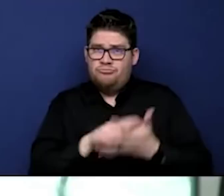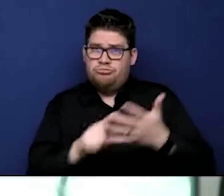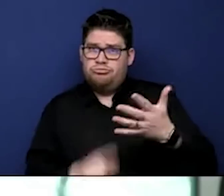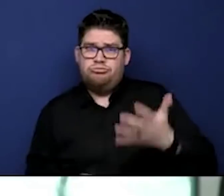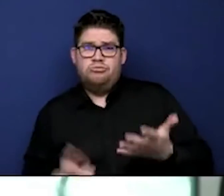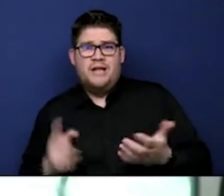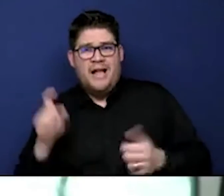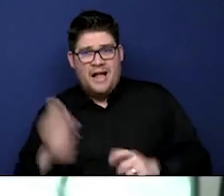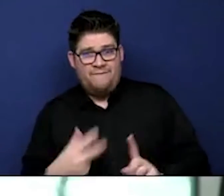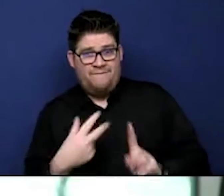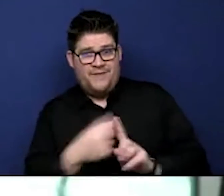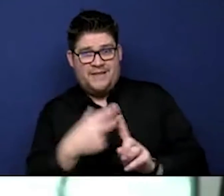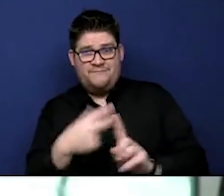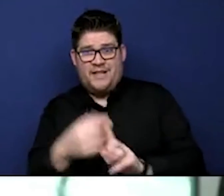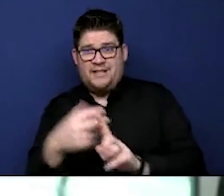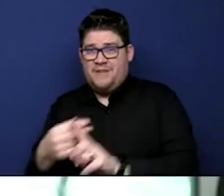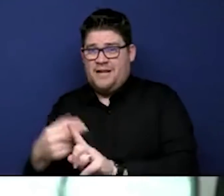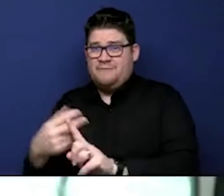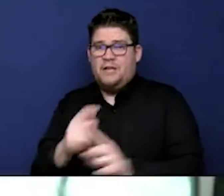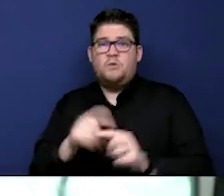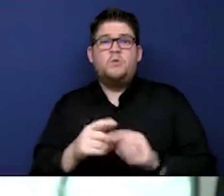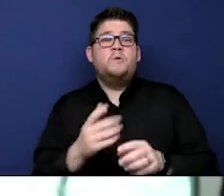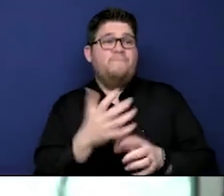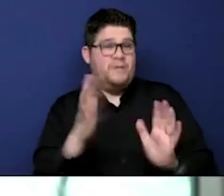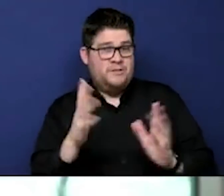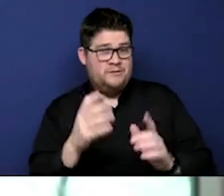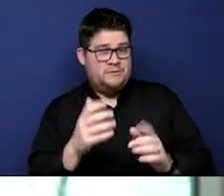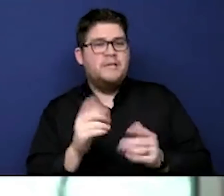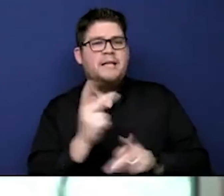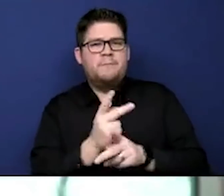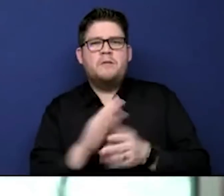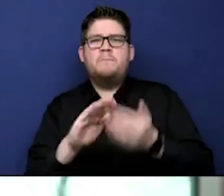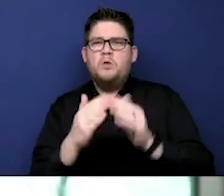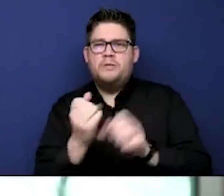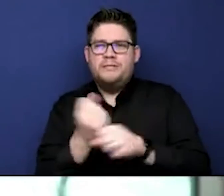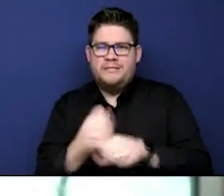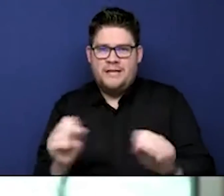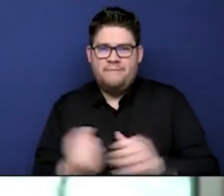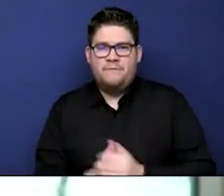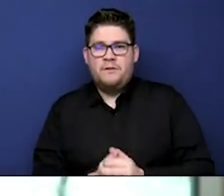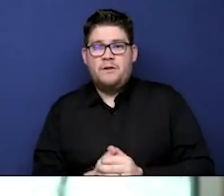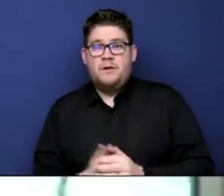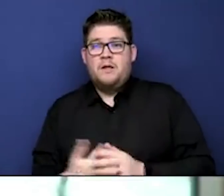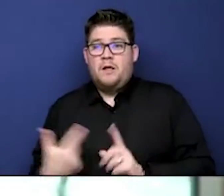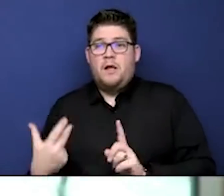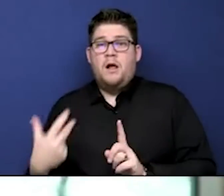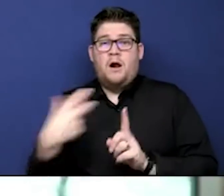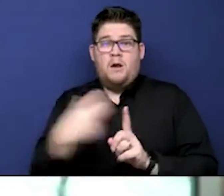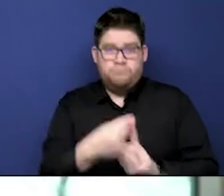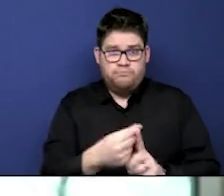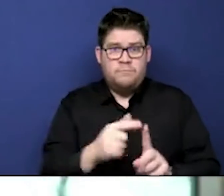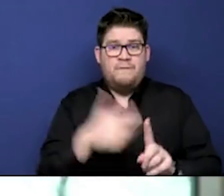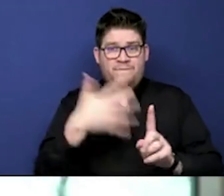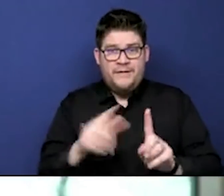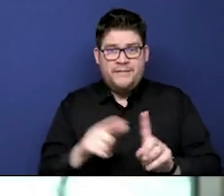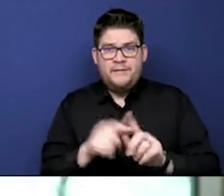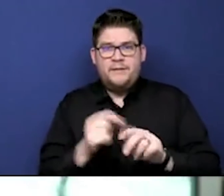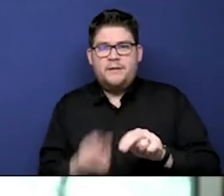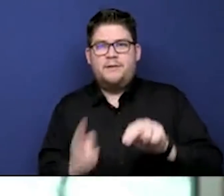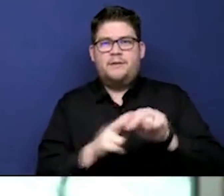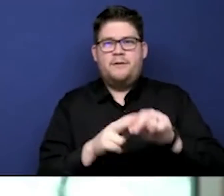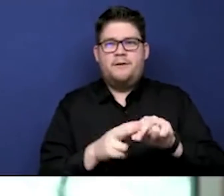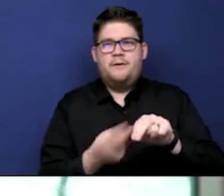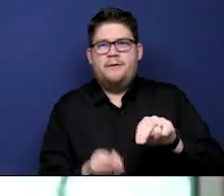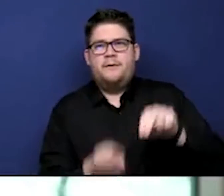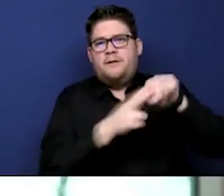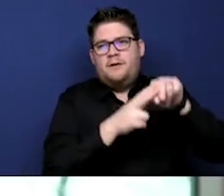now. With every single person that does get a vaccine, we all become a little bit safer, and we will